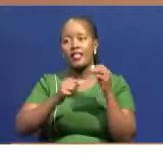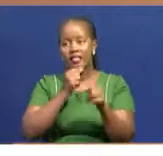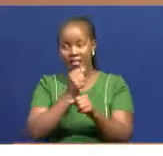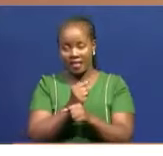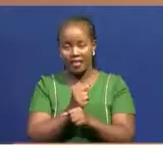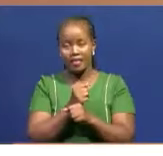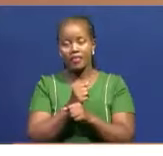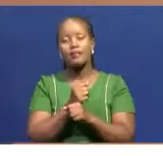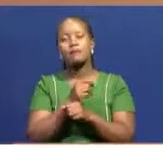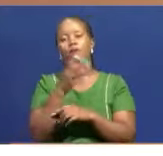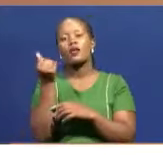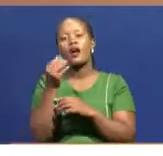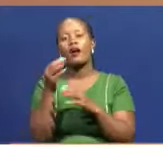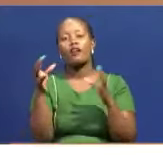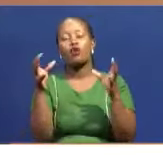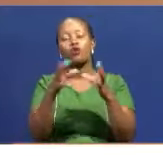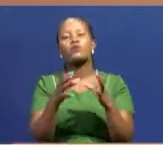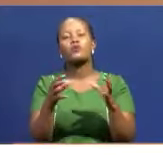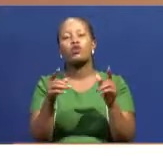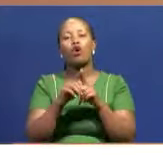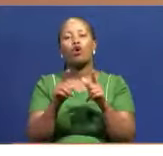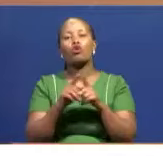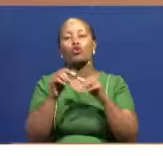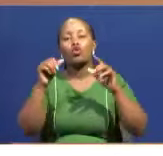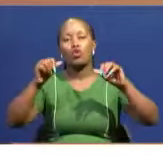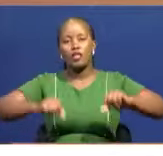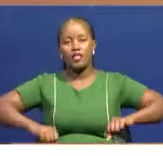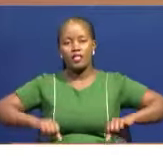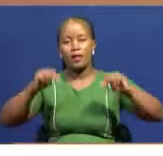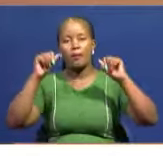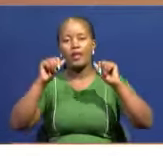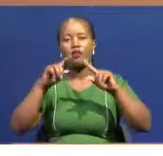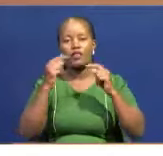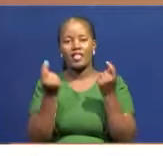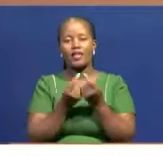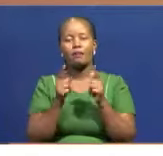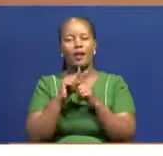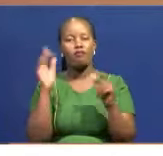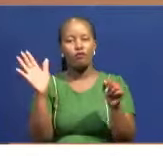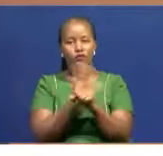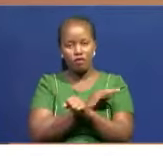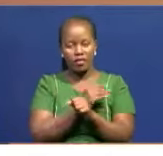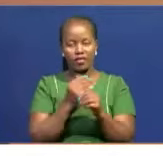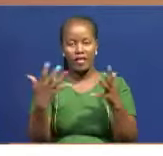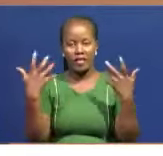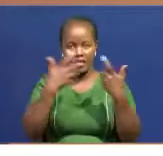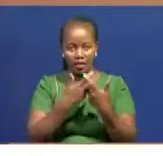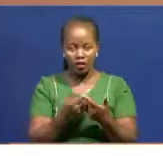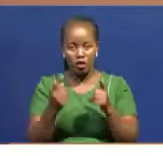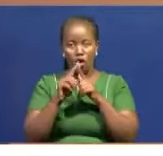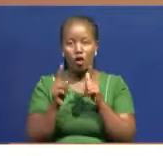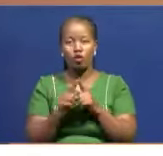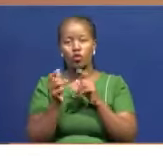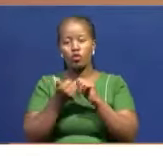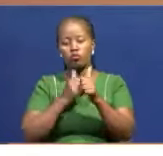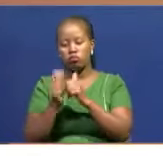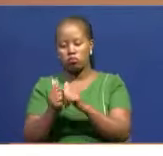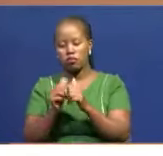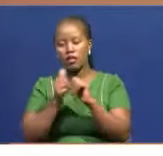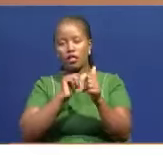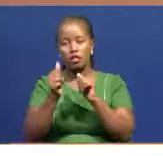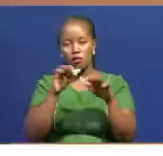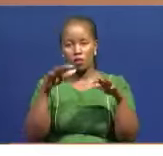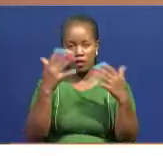taken ownership of it. The chairman of the clubs are fully engaged, and with their support is how this Super Series has actually taken